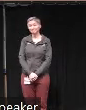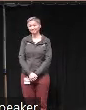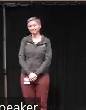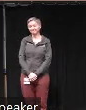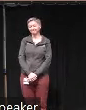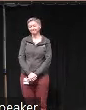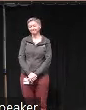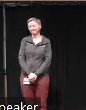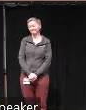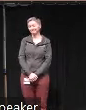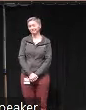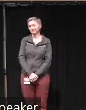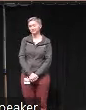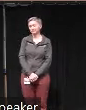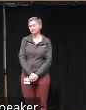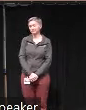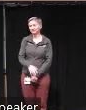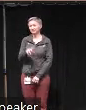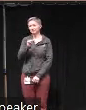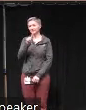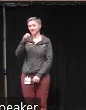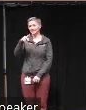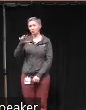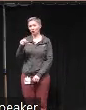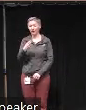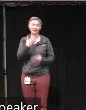So. Thank you.